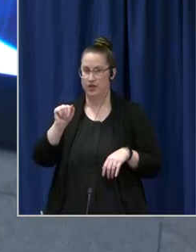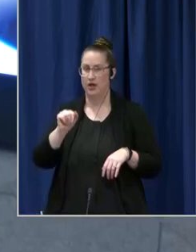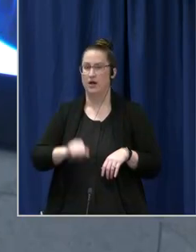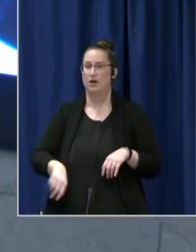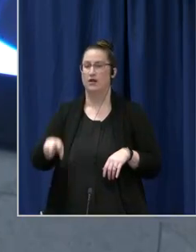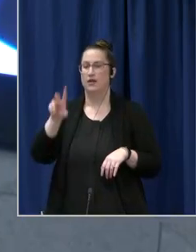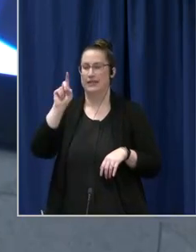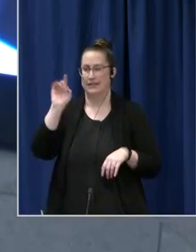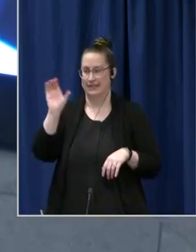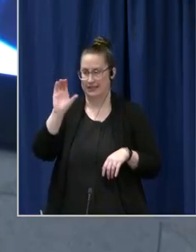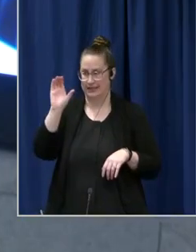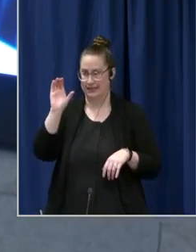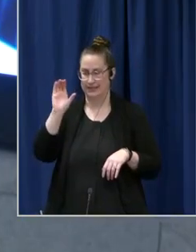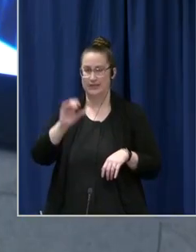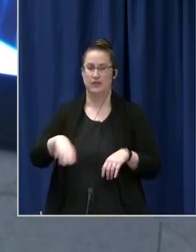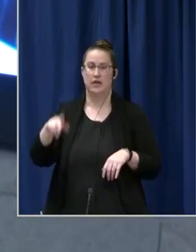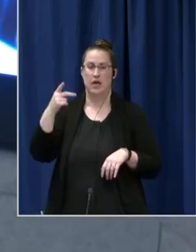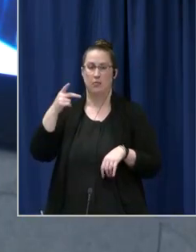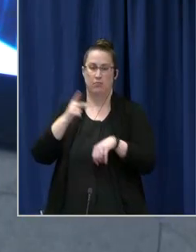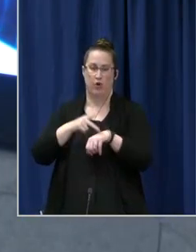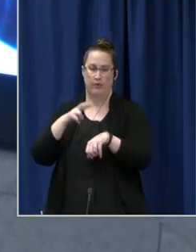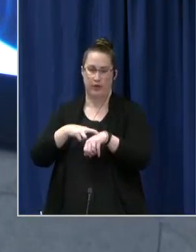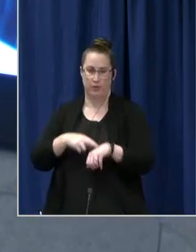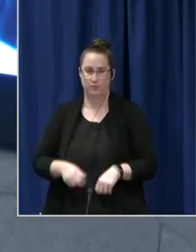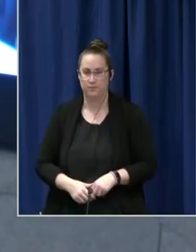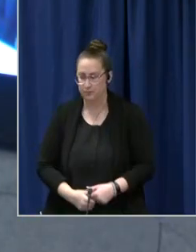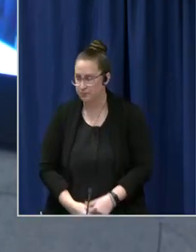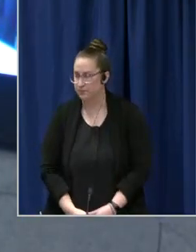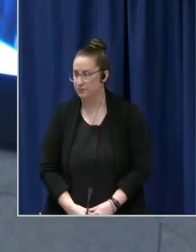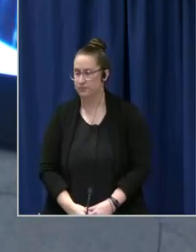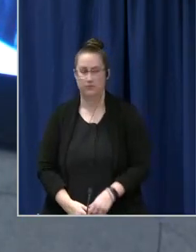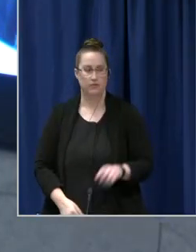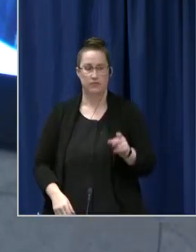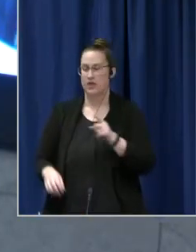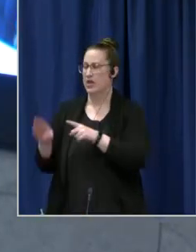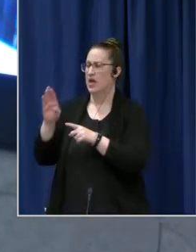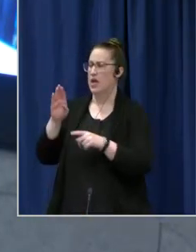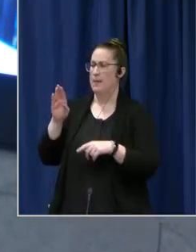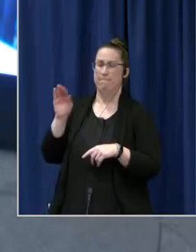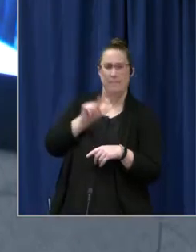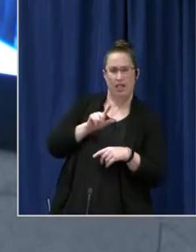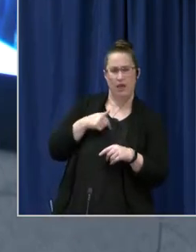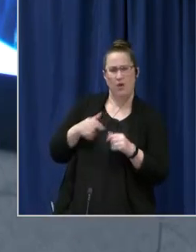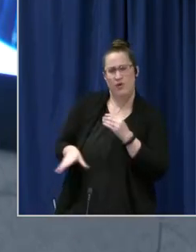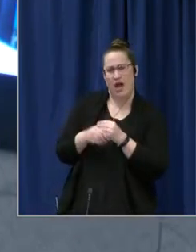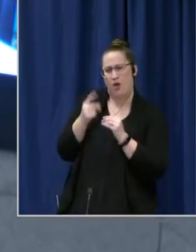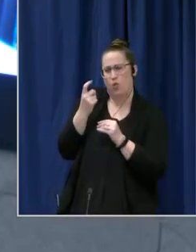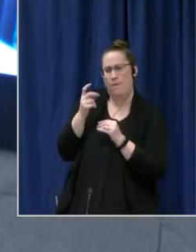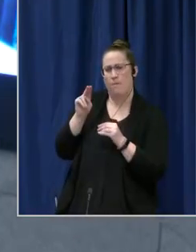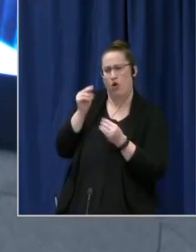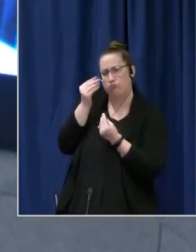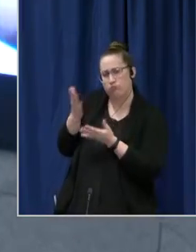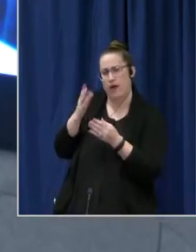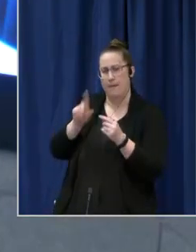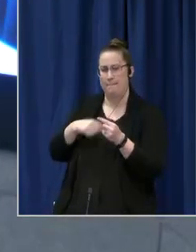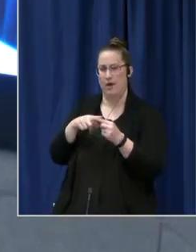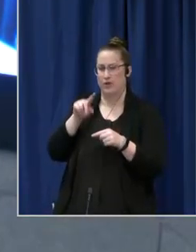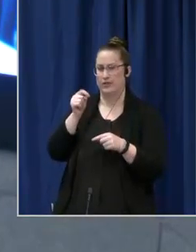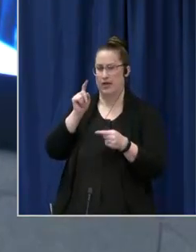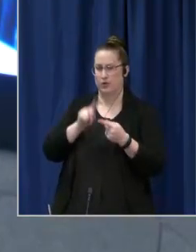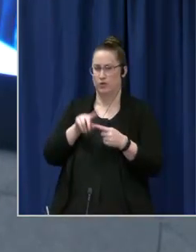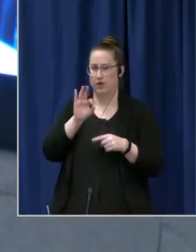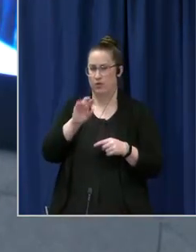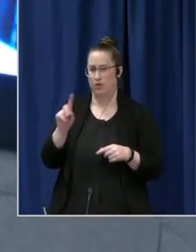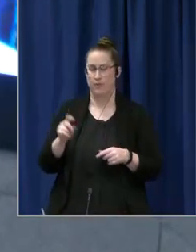the District of Columbia, and Puerto Rico. So I just want to add one other note about text to 911.